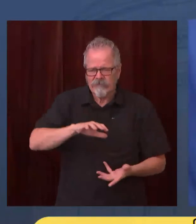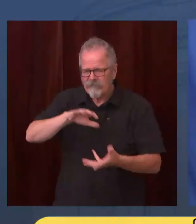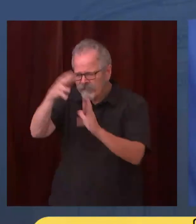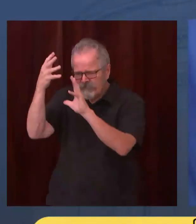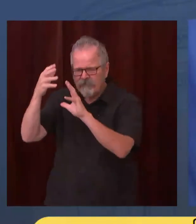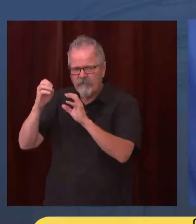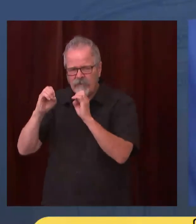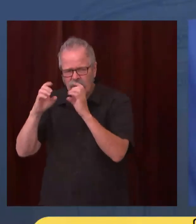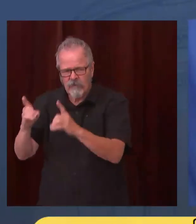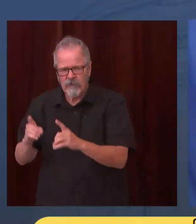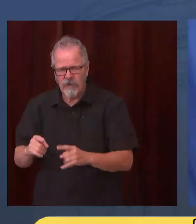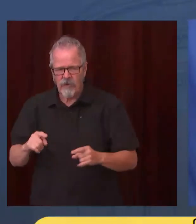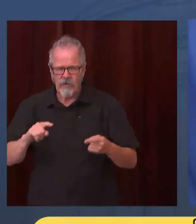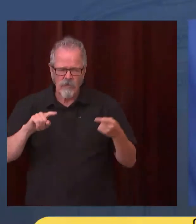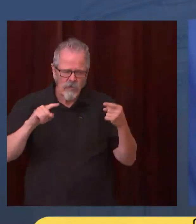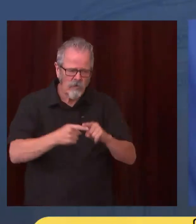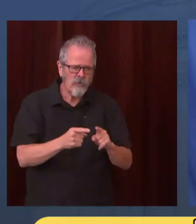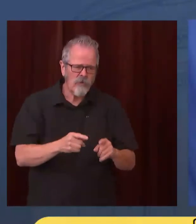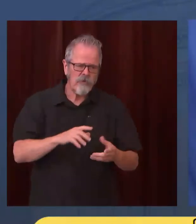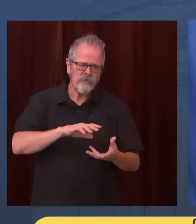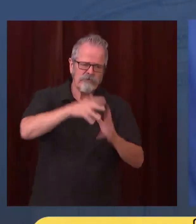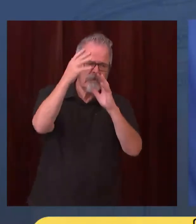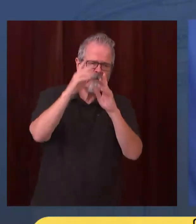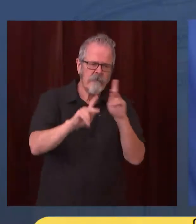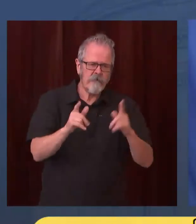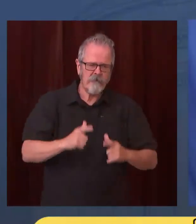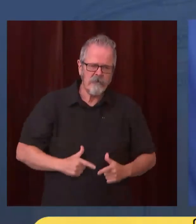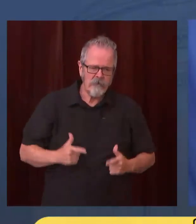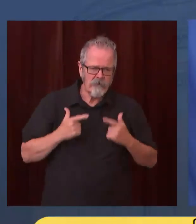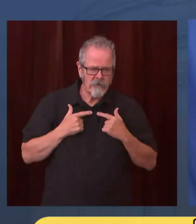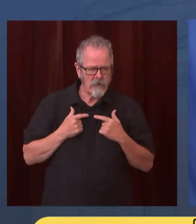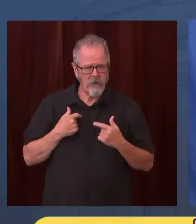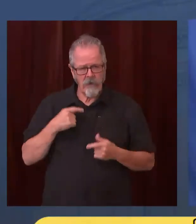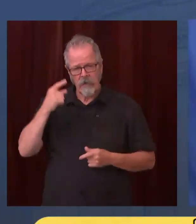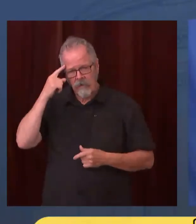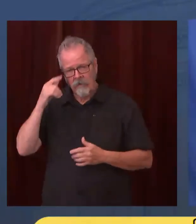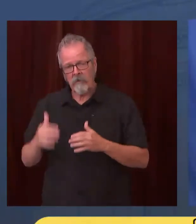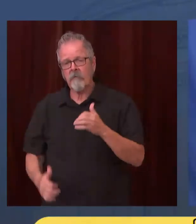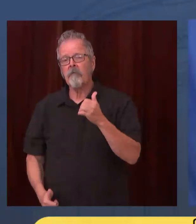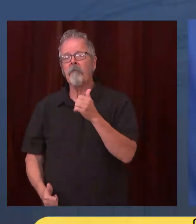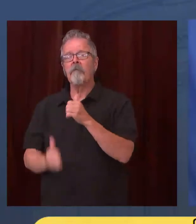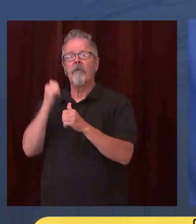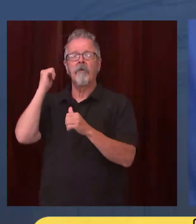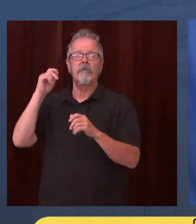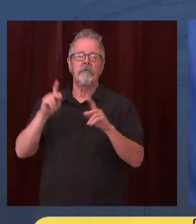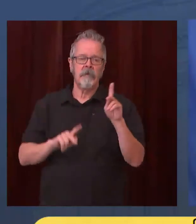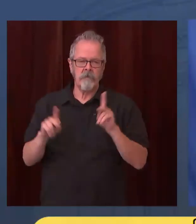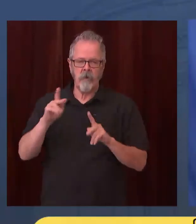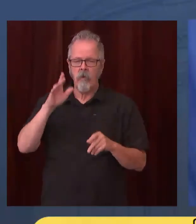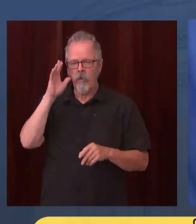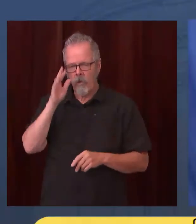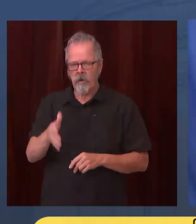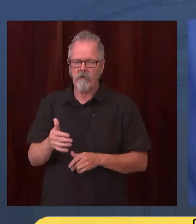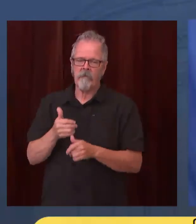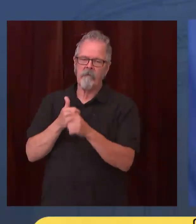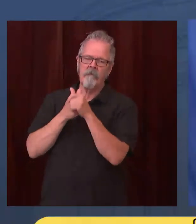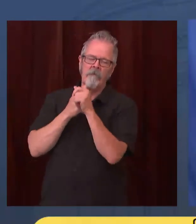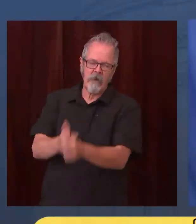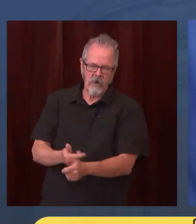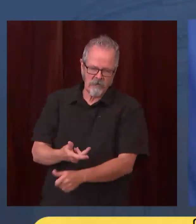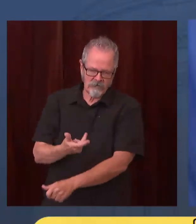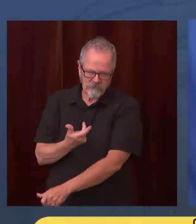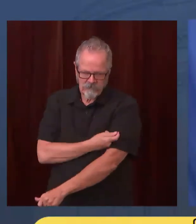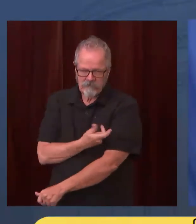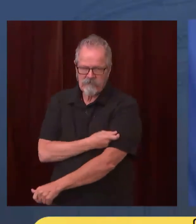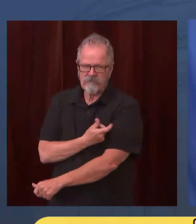have. So I think the vast, vast majority of people will be vaccinated. Our agencies are doing contingency planning